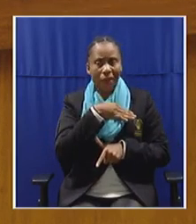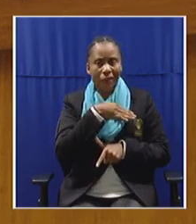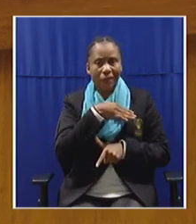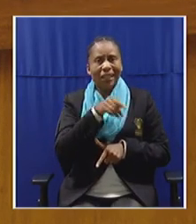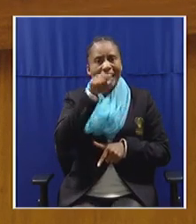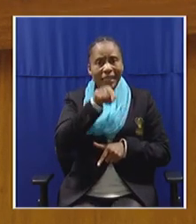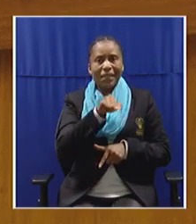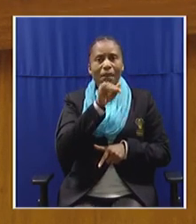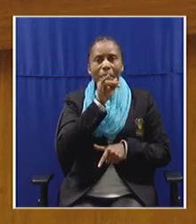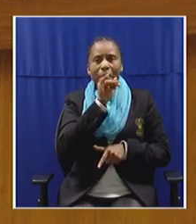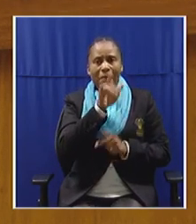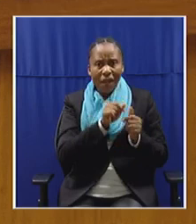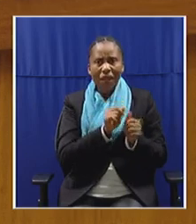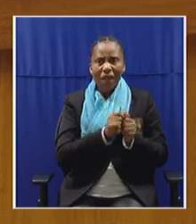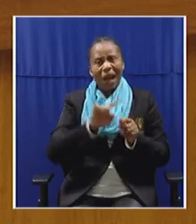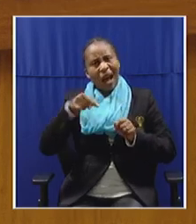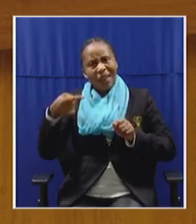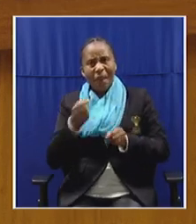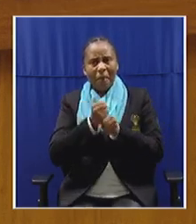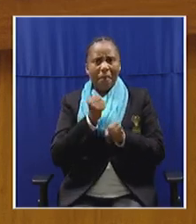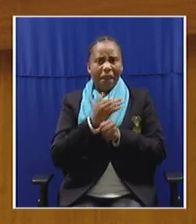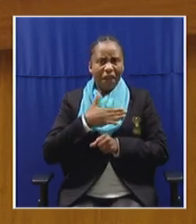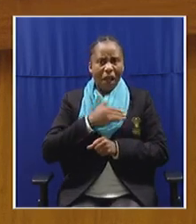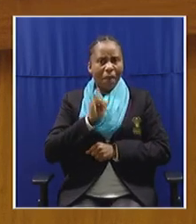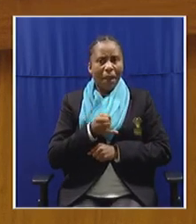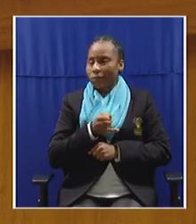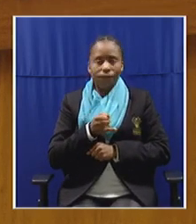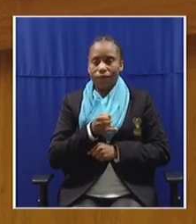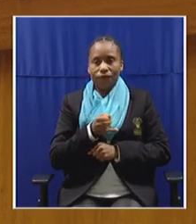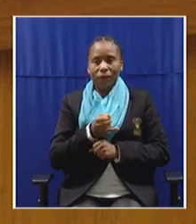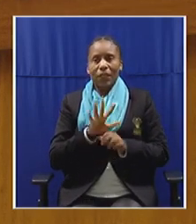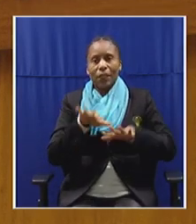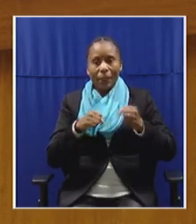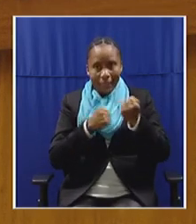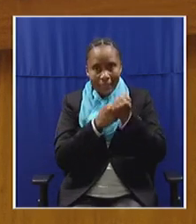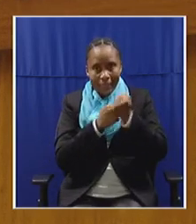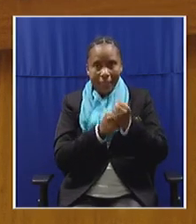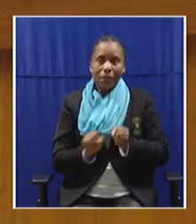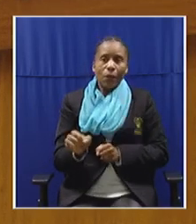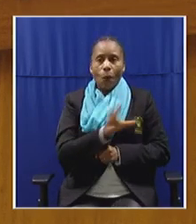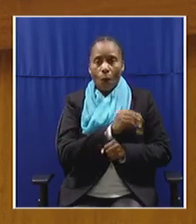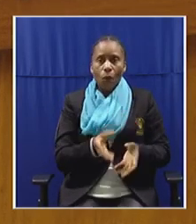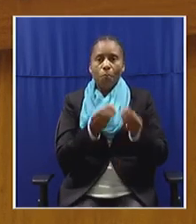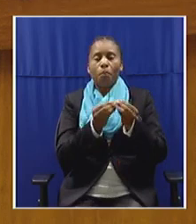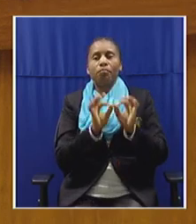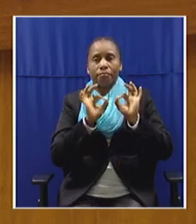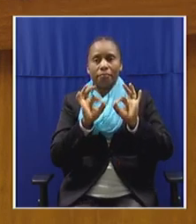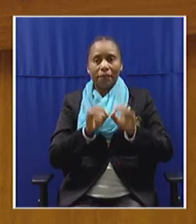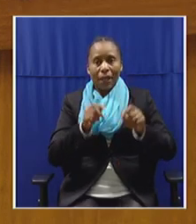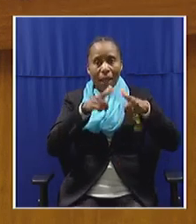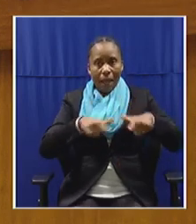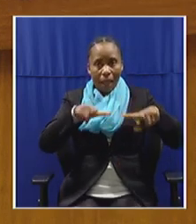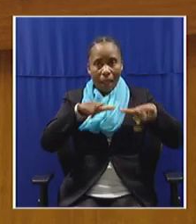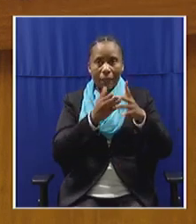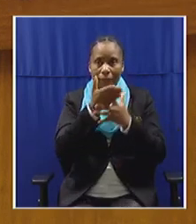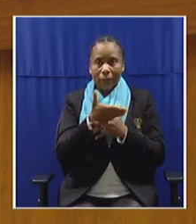to offend anyone, but to assist all to gain equitable access to the land. The land